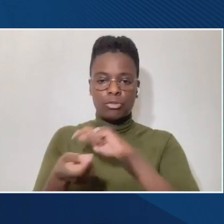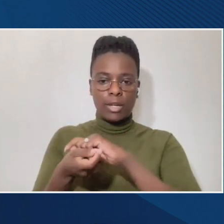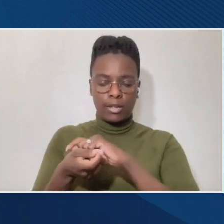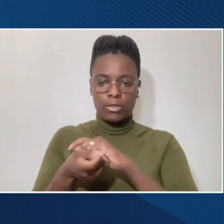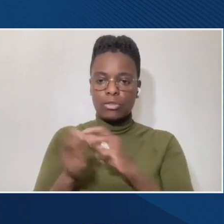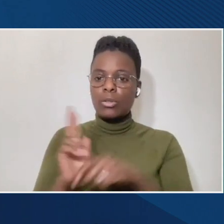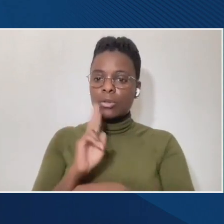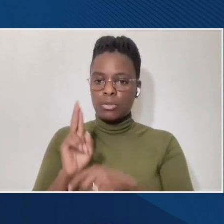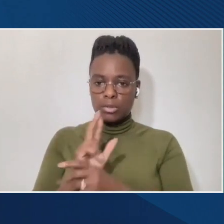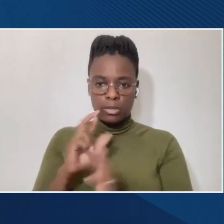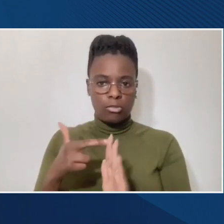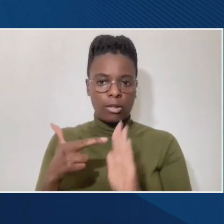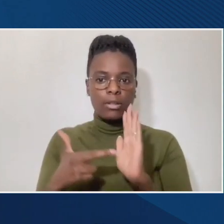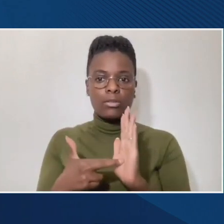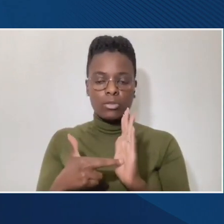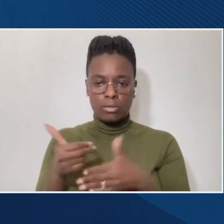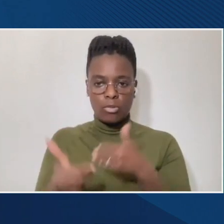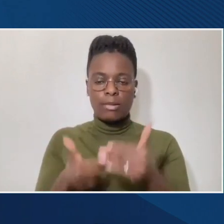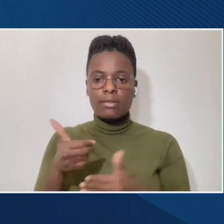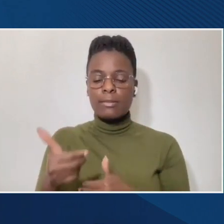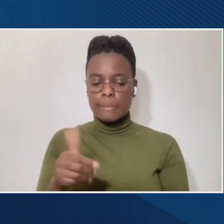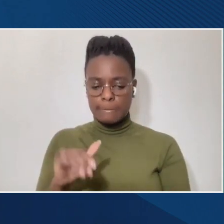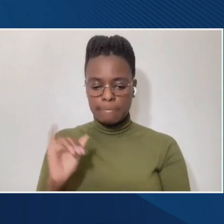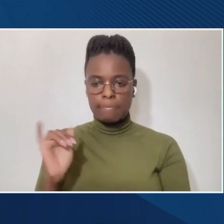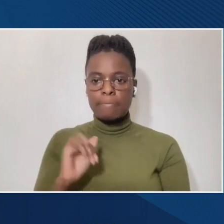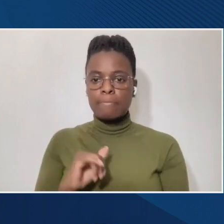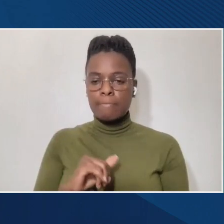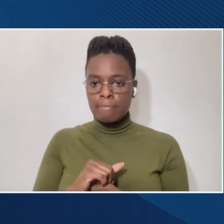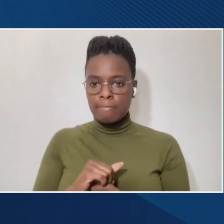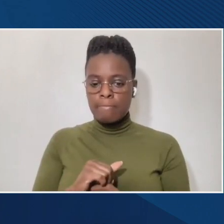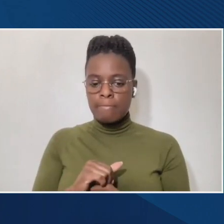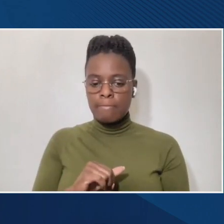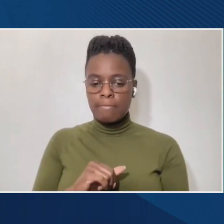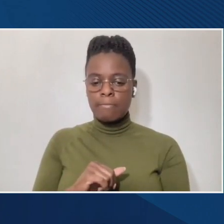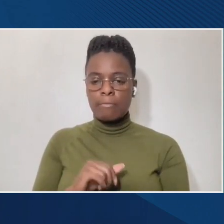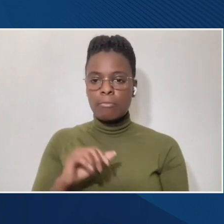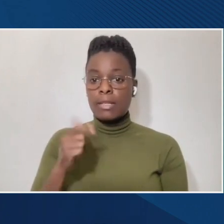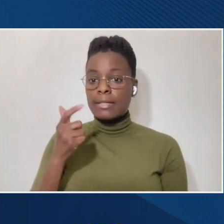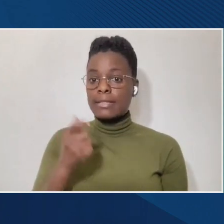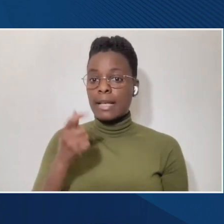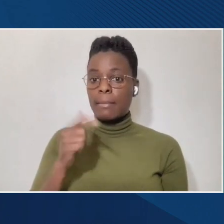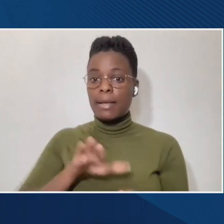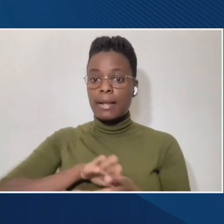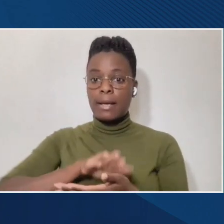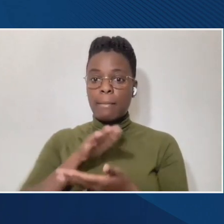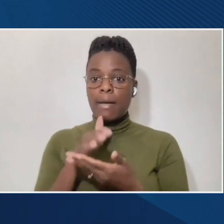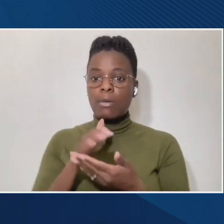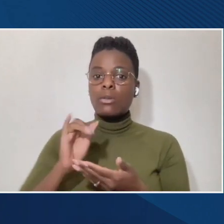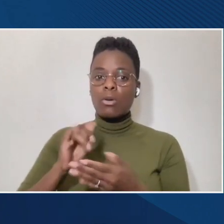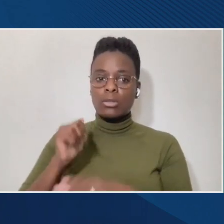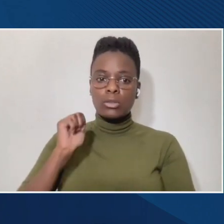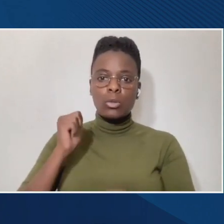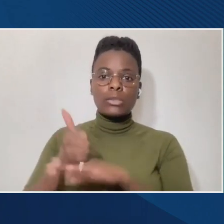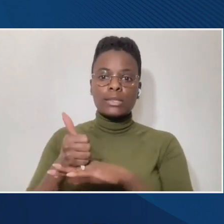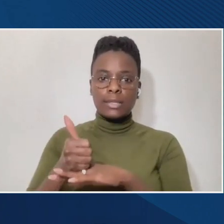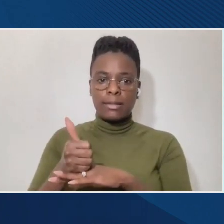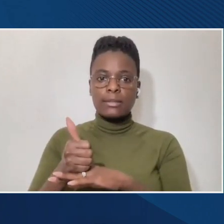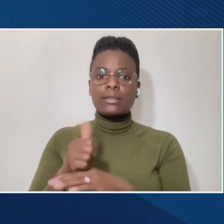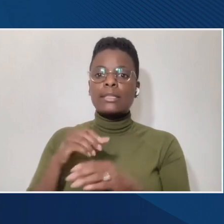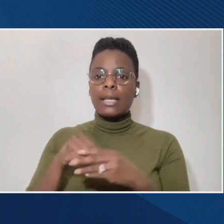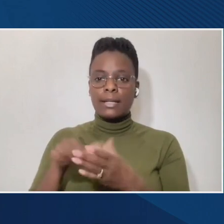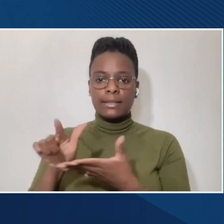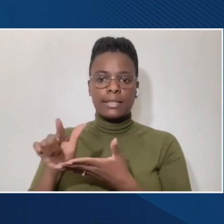to flag, though, that the definition of low income is provided within the